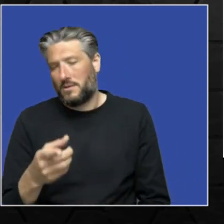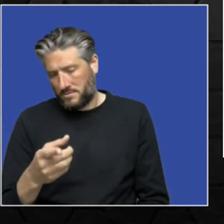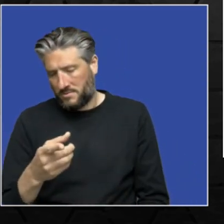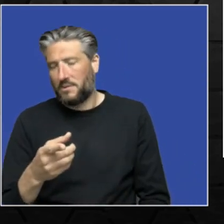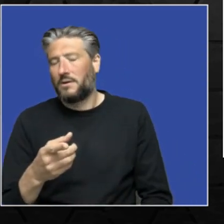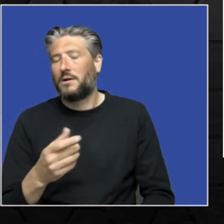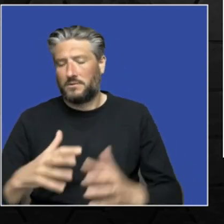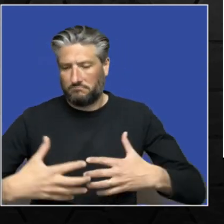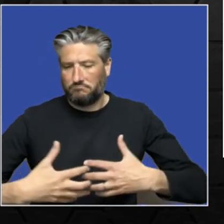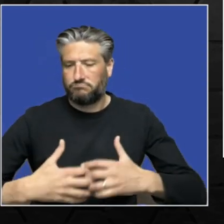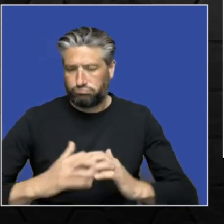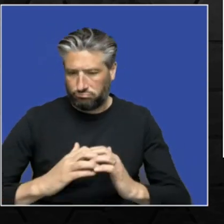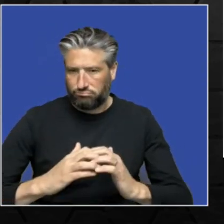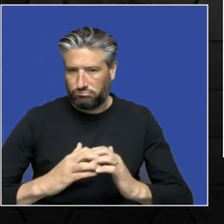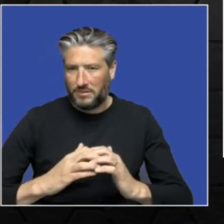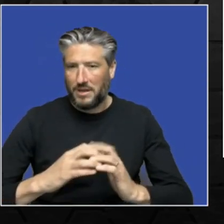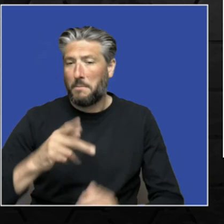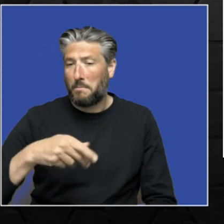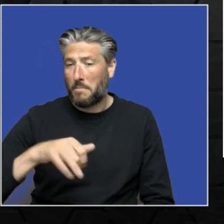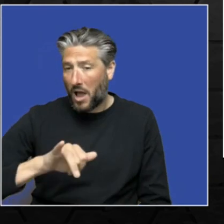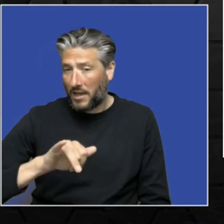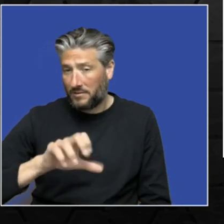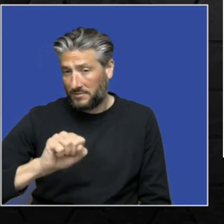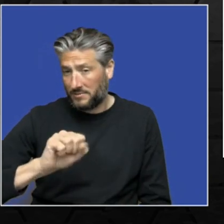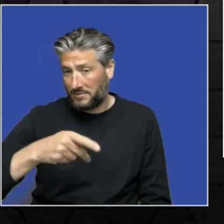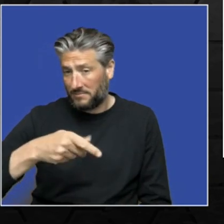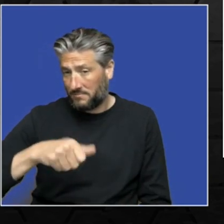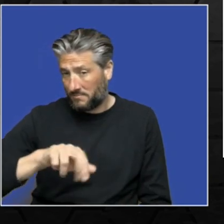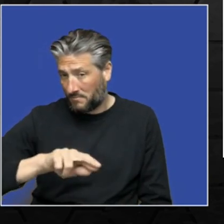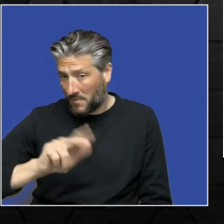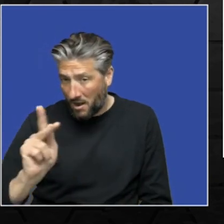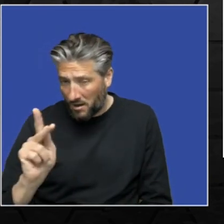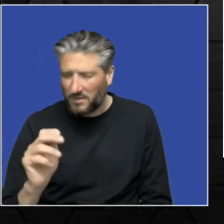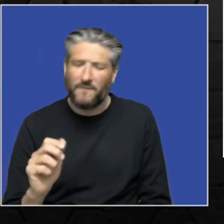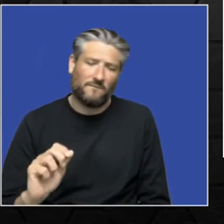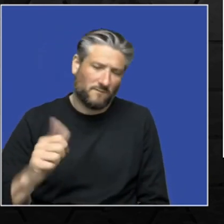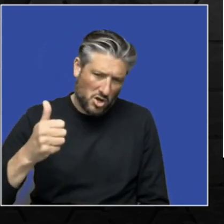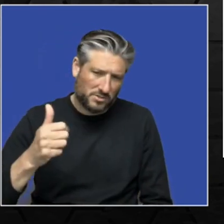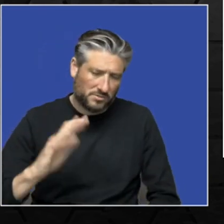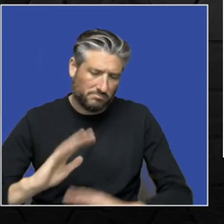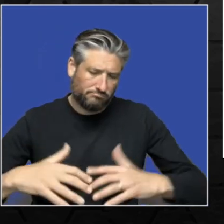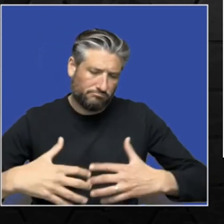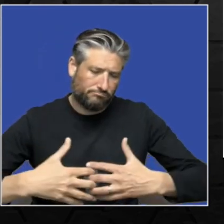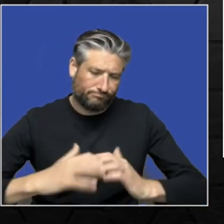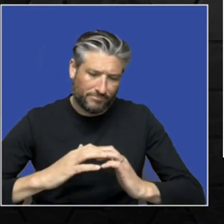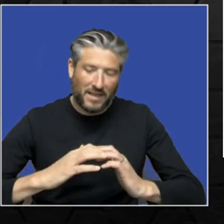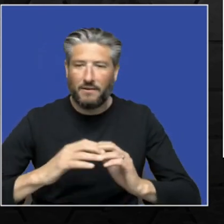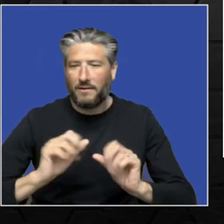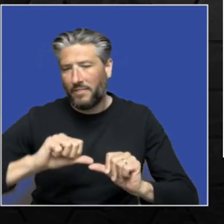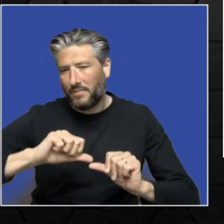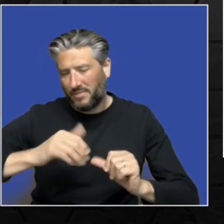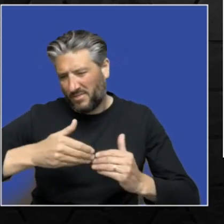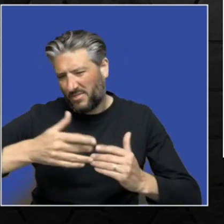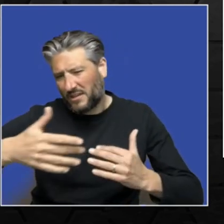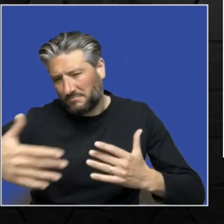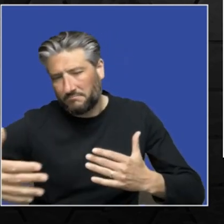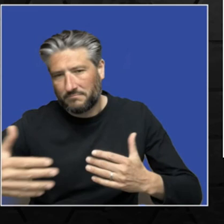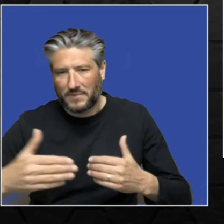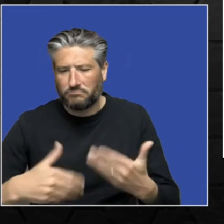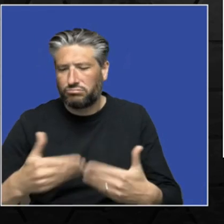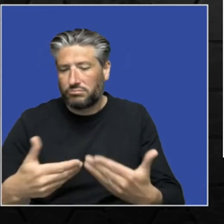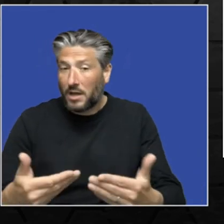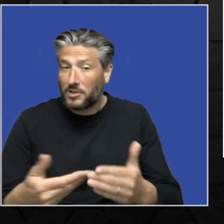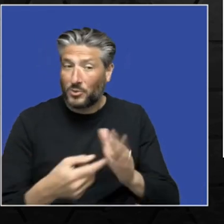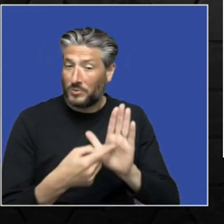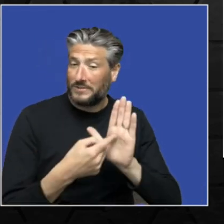your MML libraries. All right. So yeah, the demos which we saw, and then these are the Spark references which I have